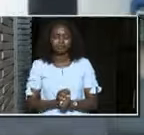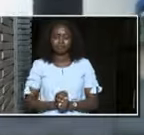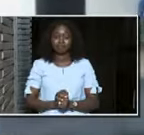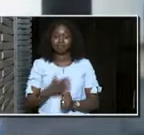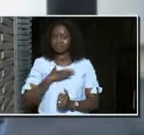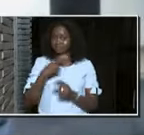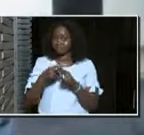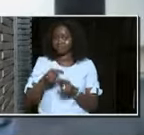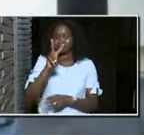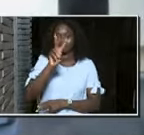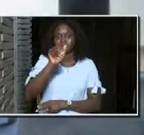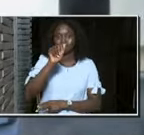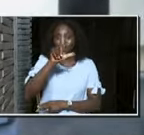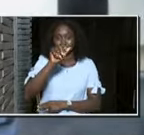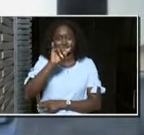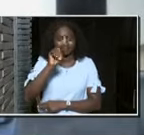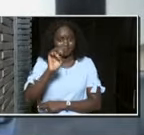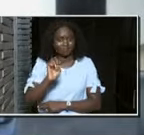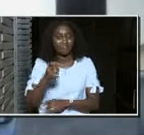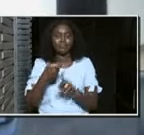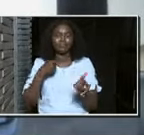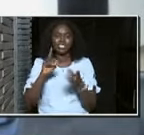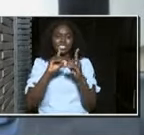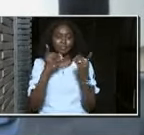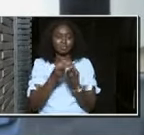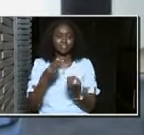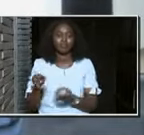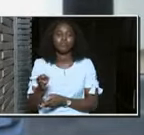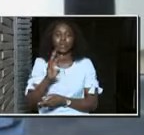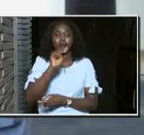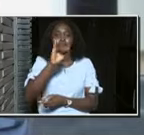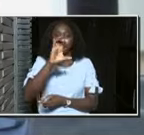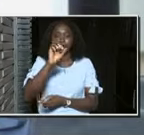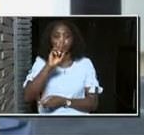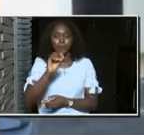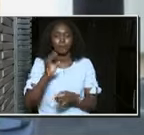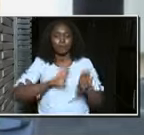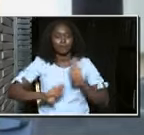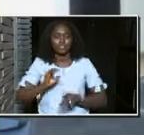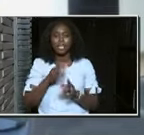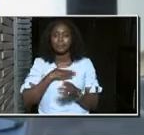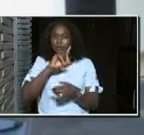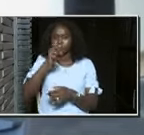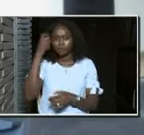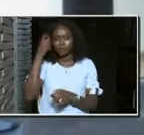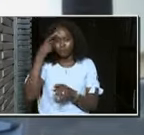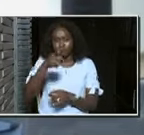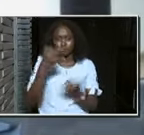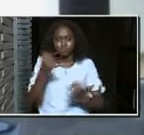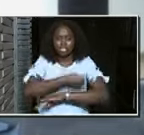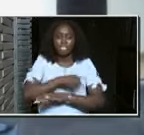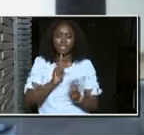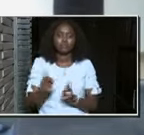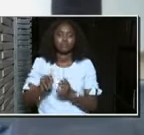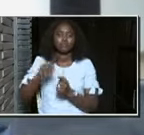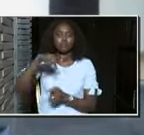Valentine Obelago from the Department of Microbiology. My question for you today is, according to Premium Times, Nigeria